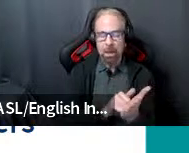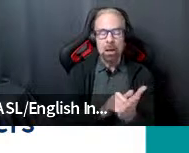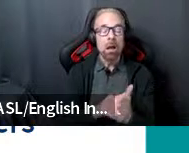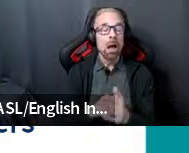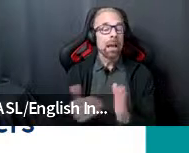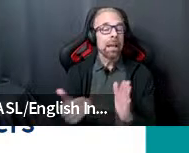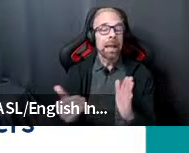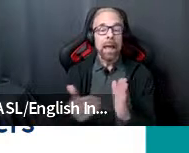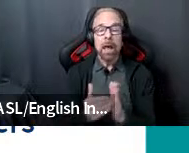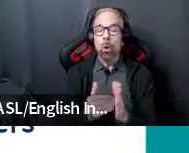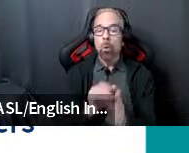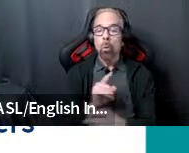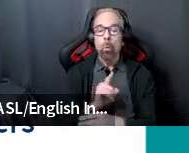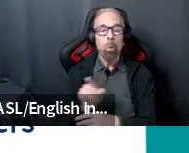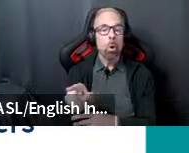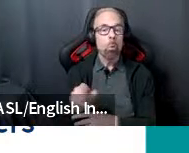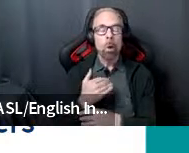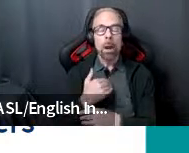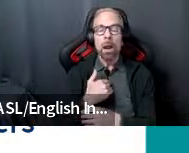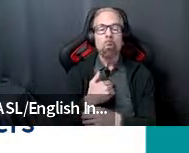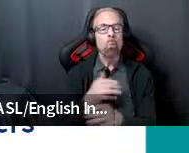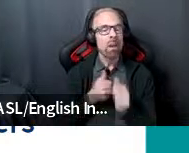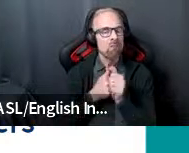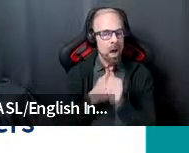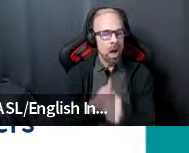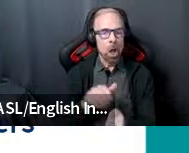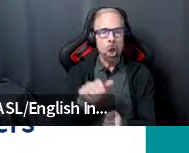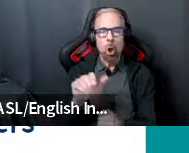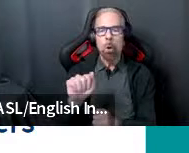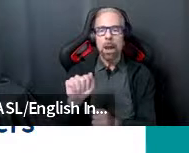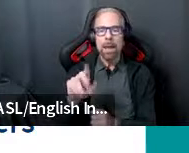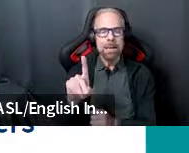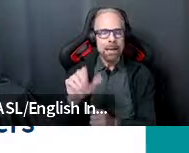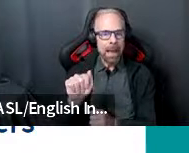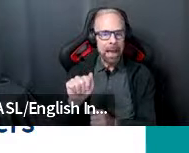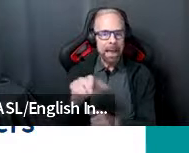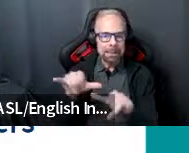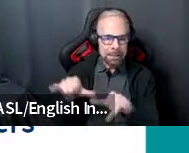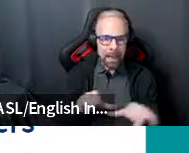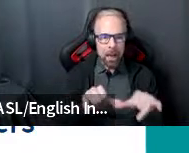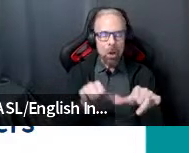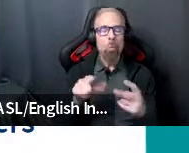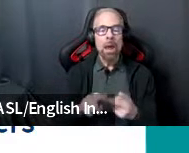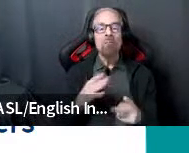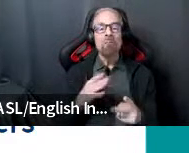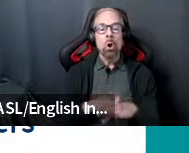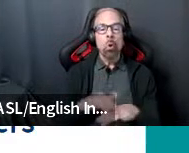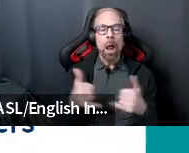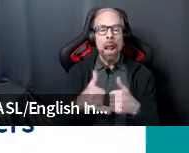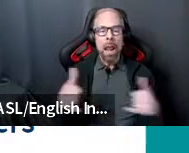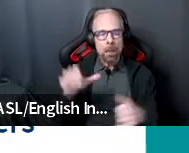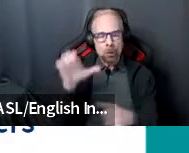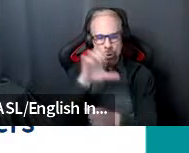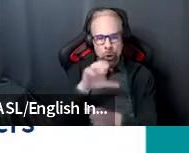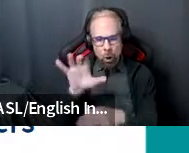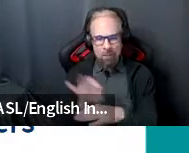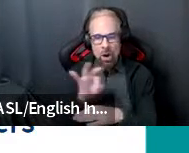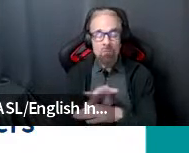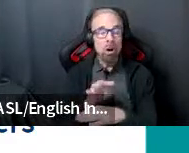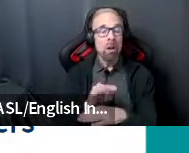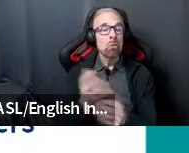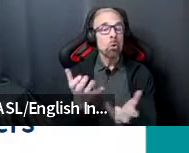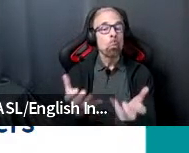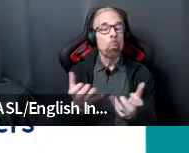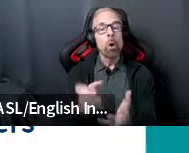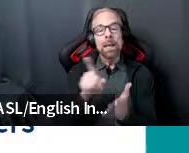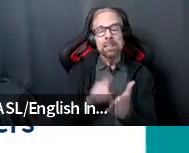we have it, we adhere to ADA standards. We have an online search function for folks who want to look up a specific